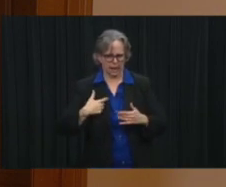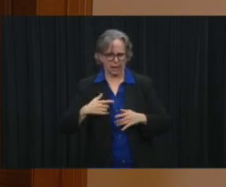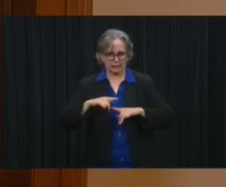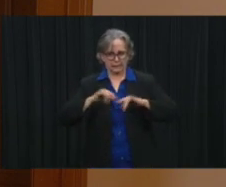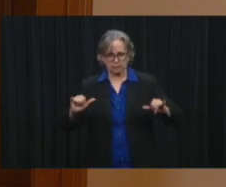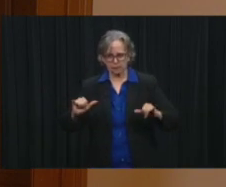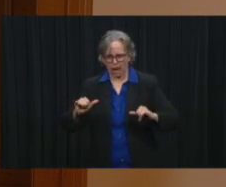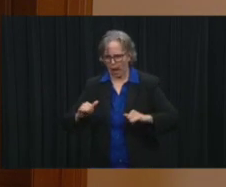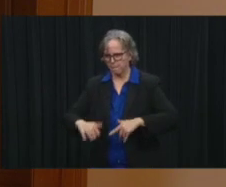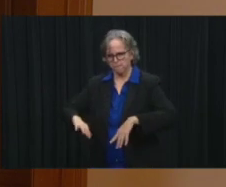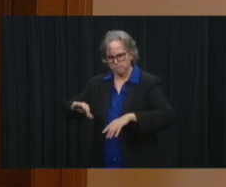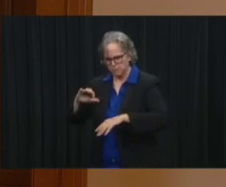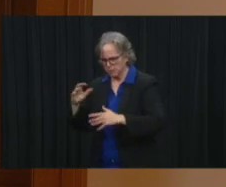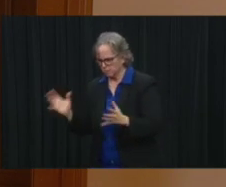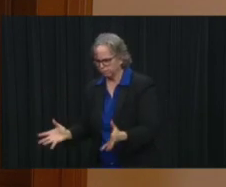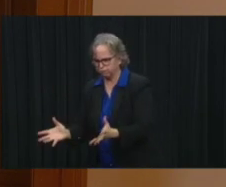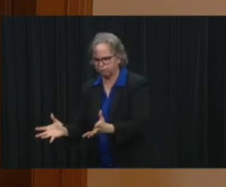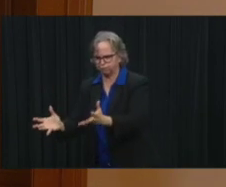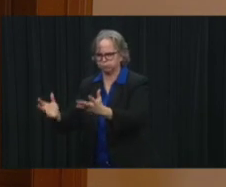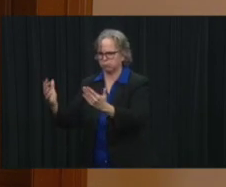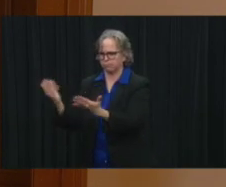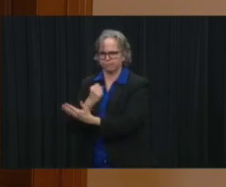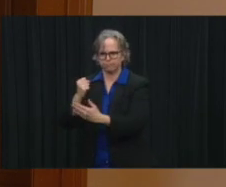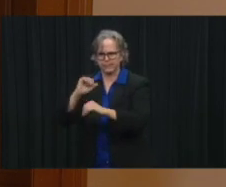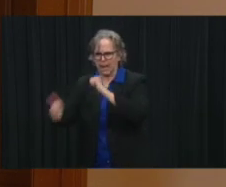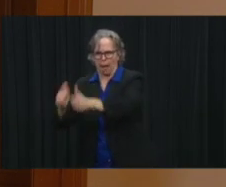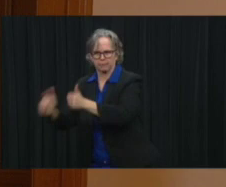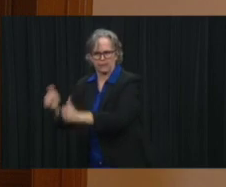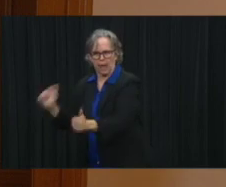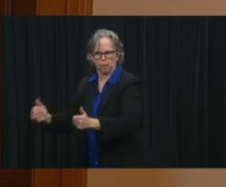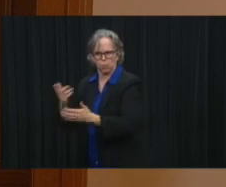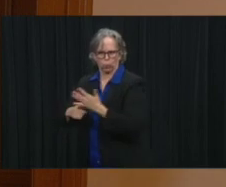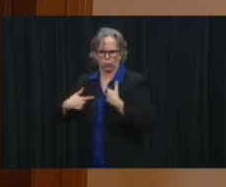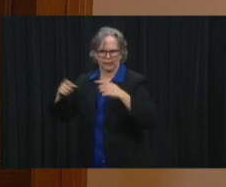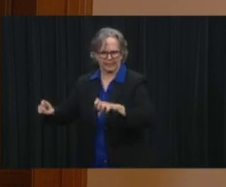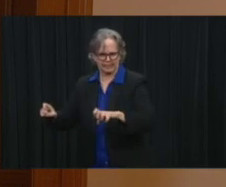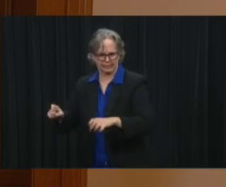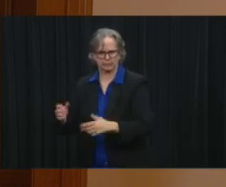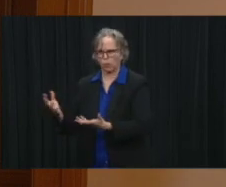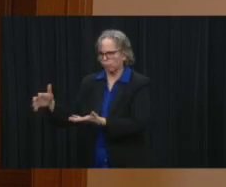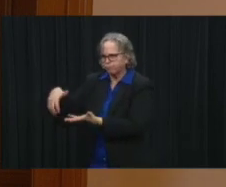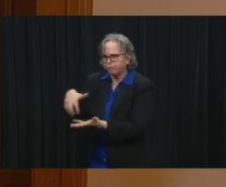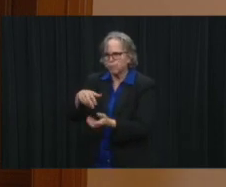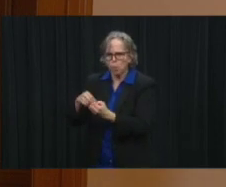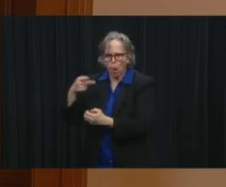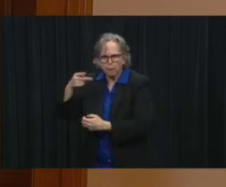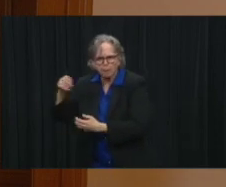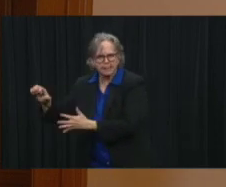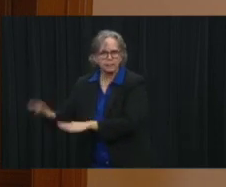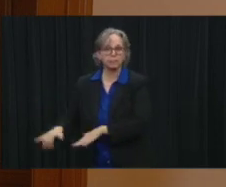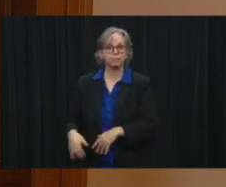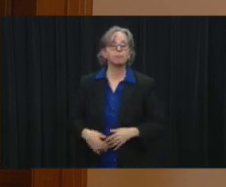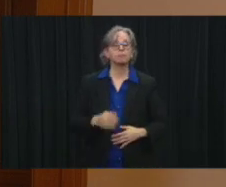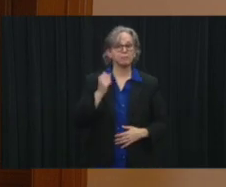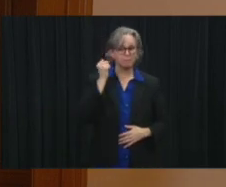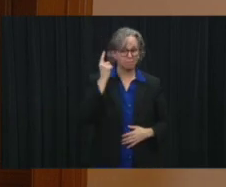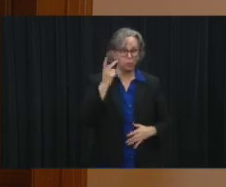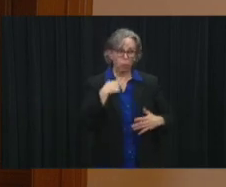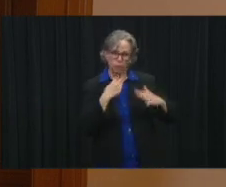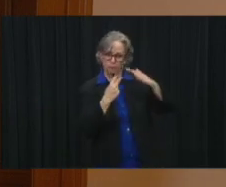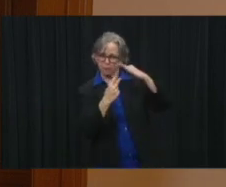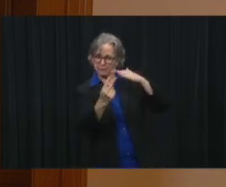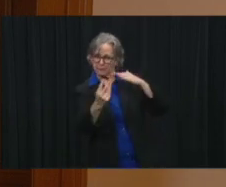of this, when you talk about 6,000 to 10,000 cases a day as we go up that curve to the